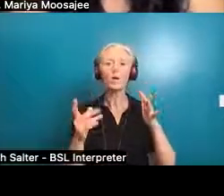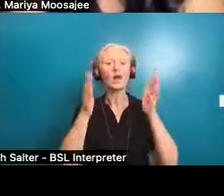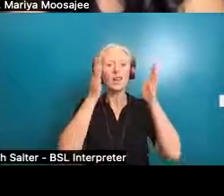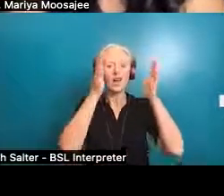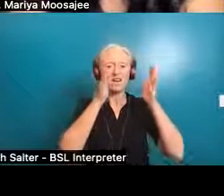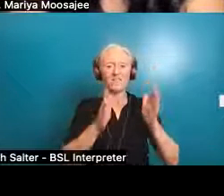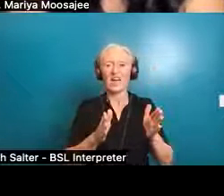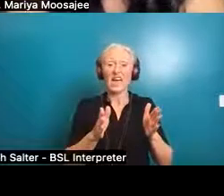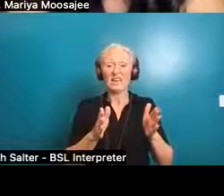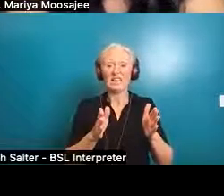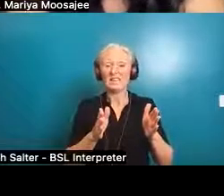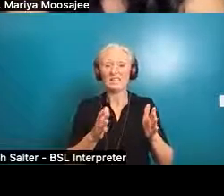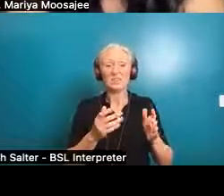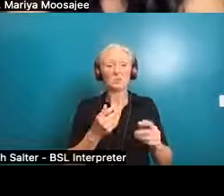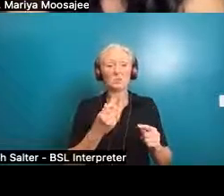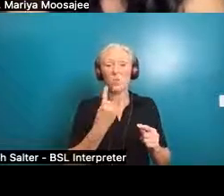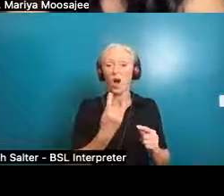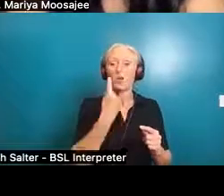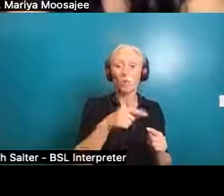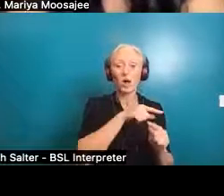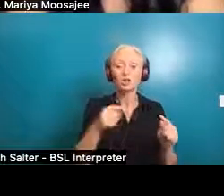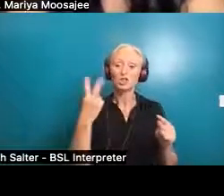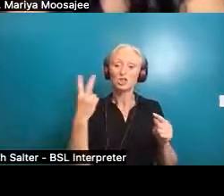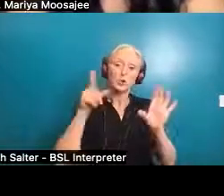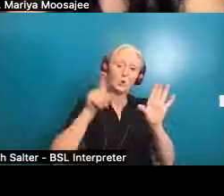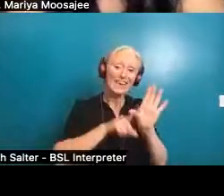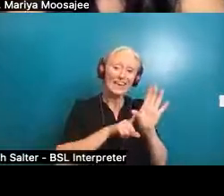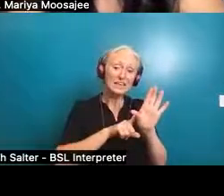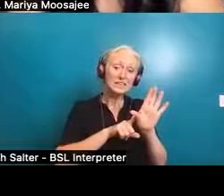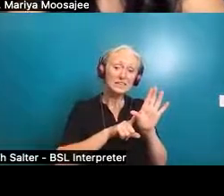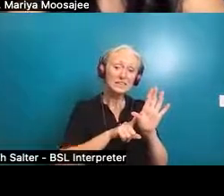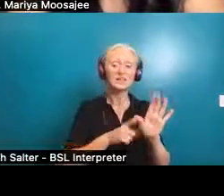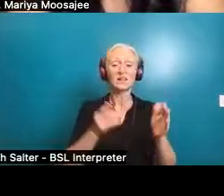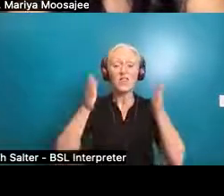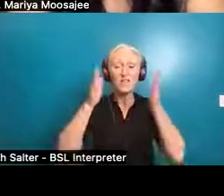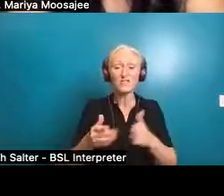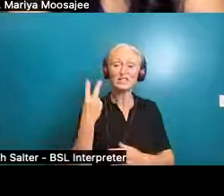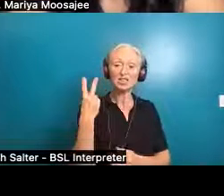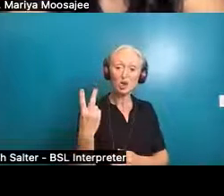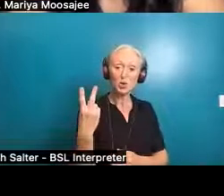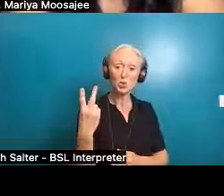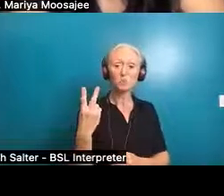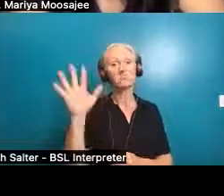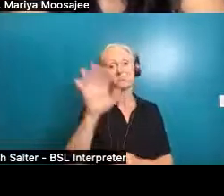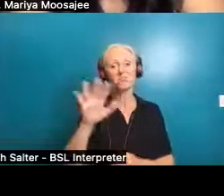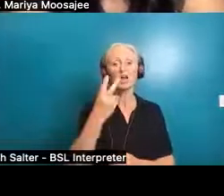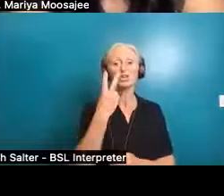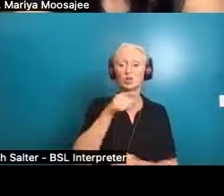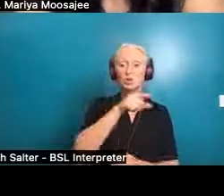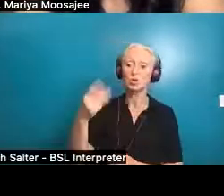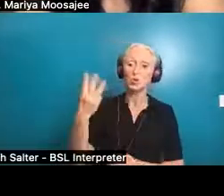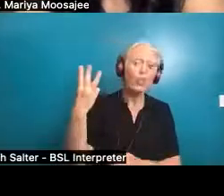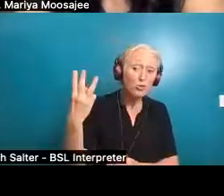maybe 1 to 2 years. A phase 2 trial can take, 2 to 3